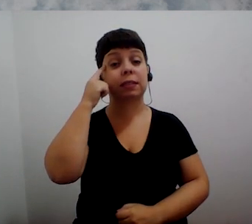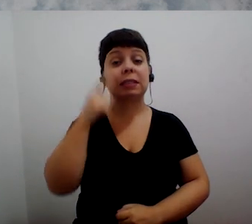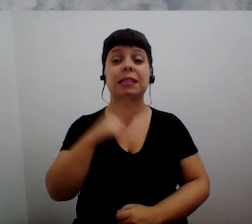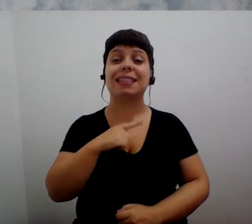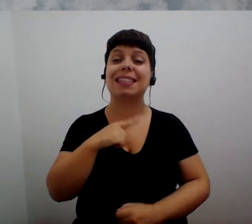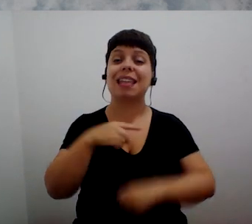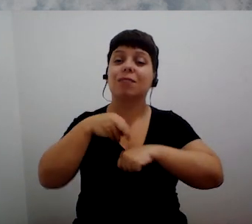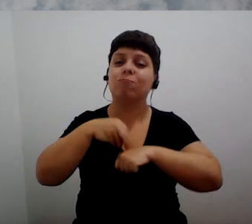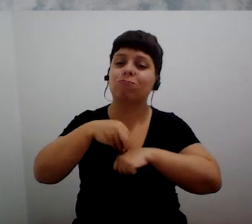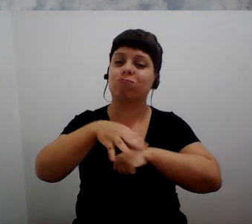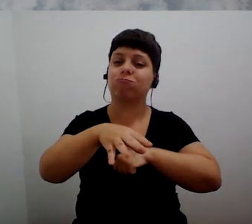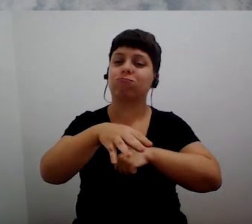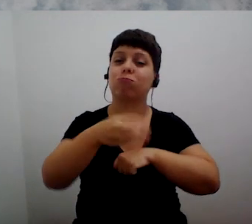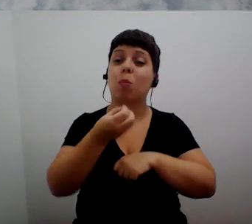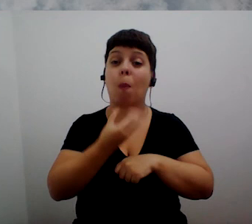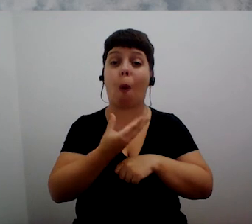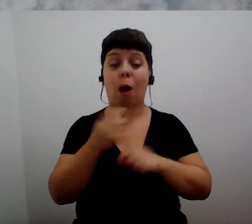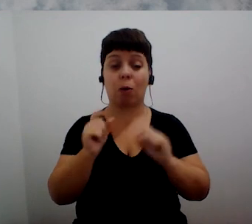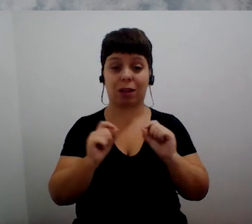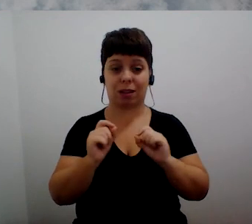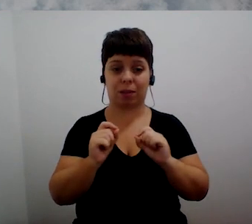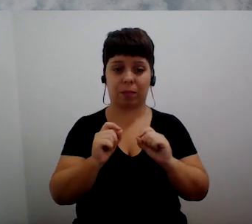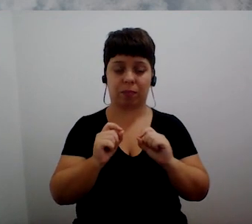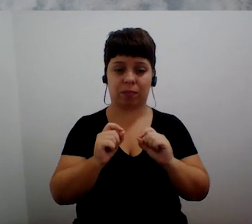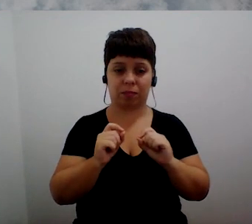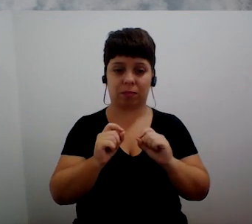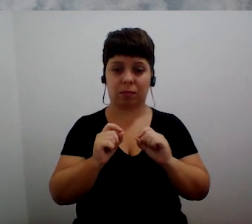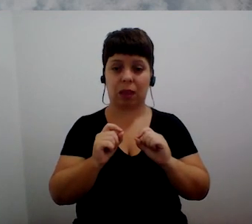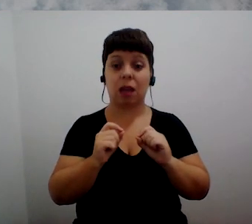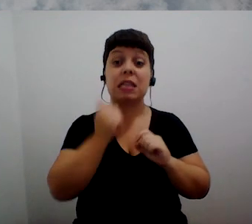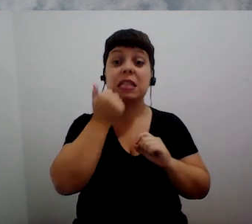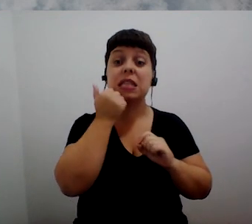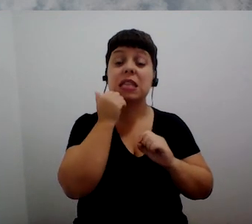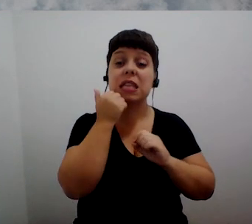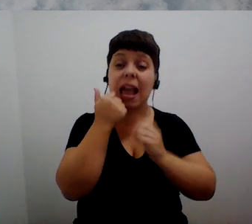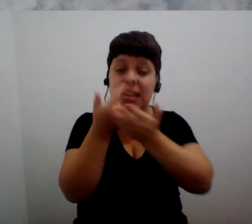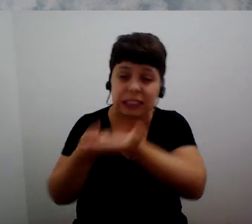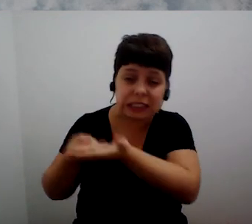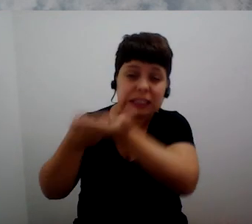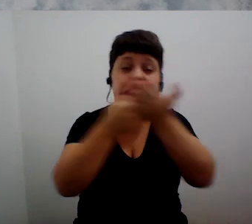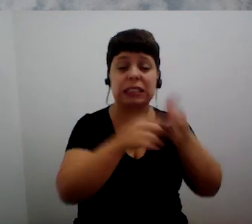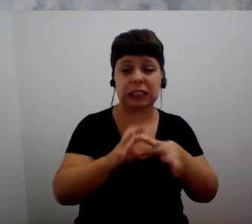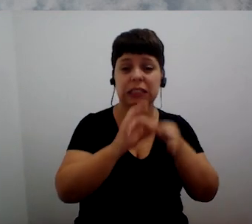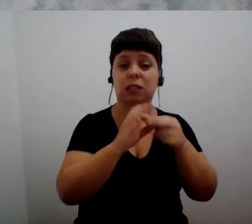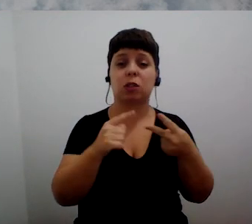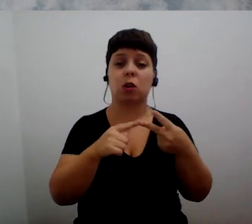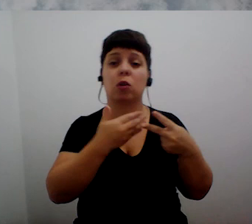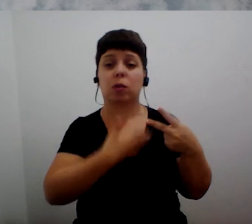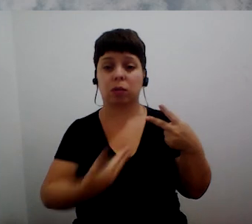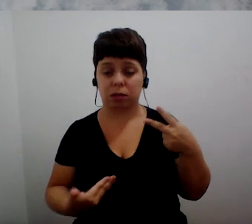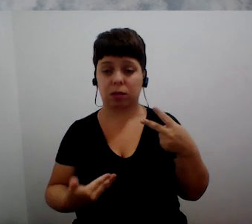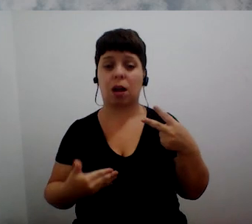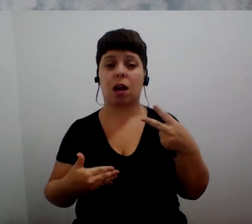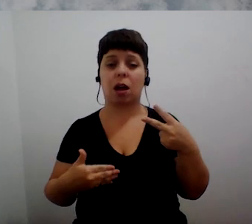that is uniting or unifying science, governance, management tools, partnerships, vision of